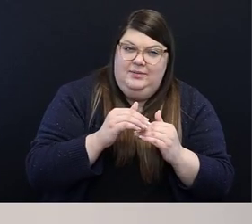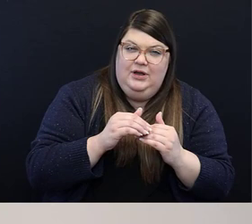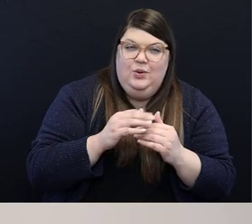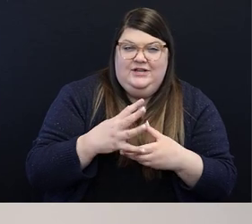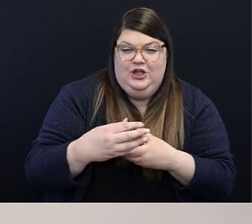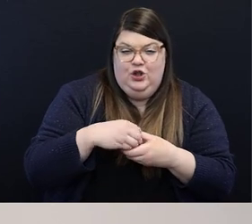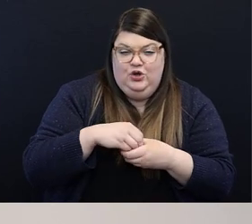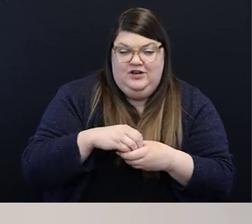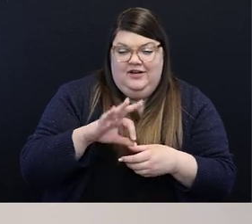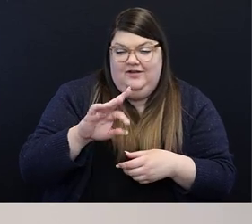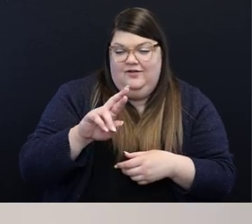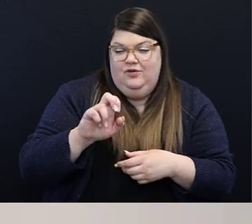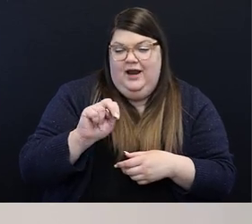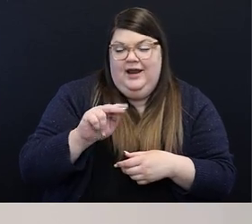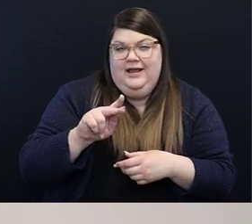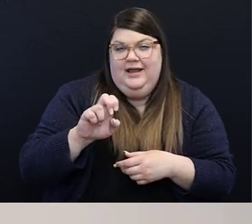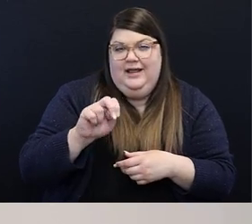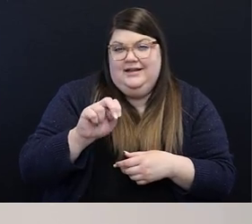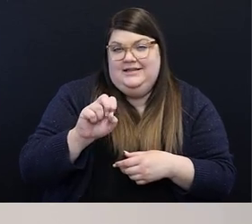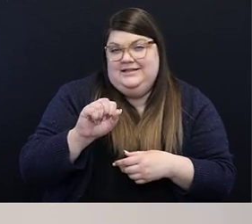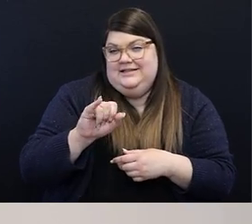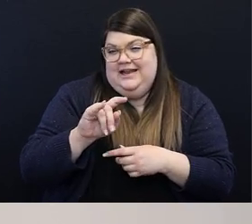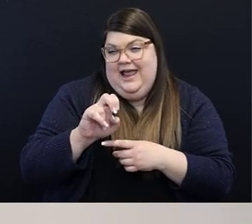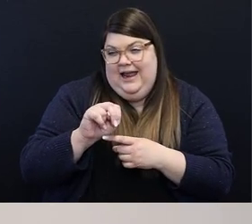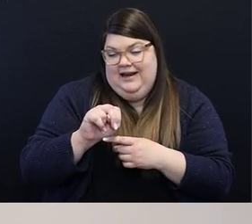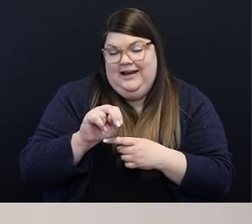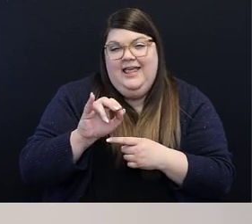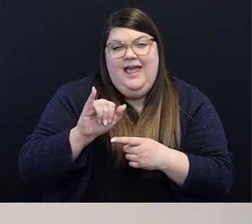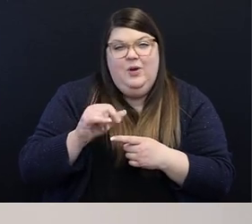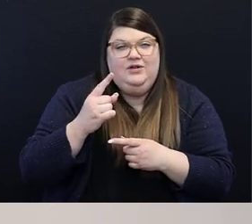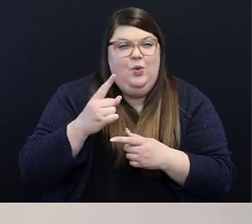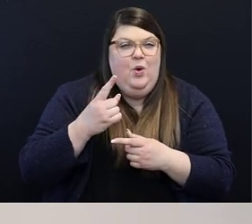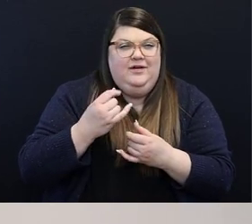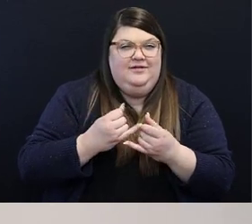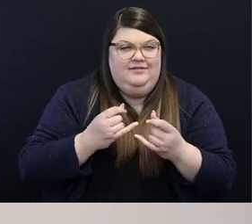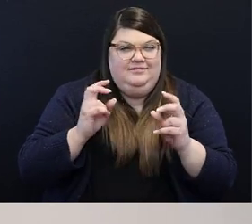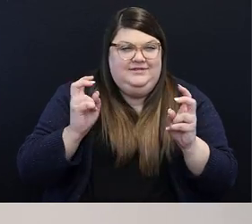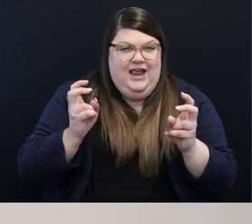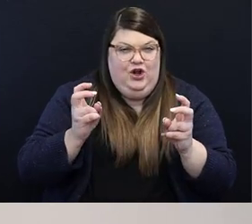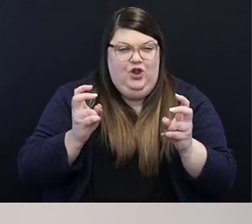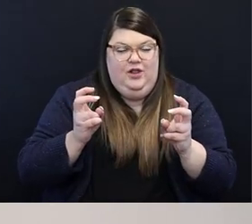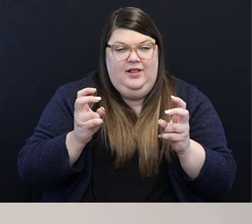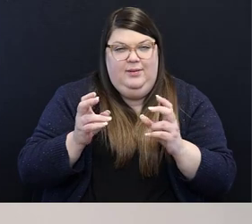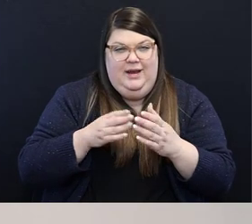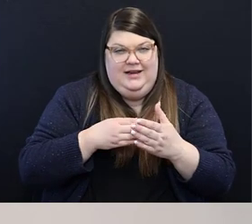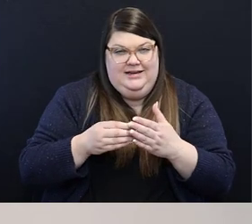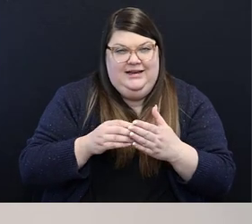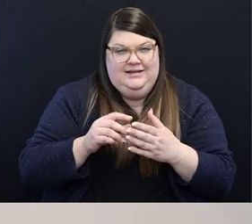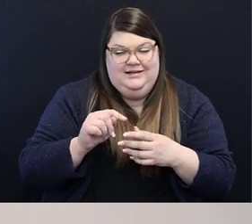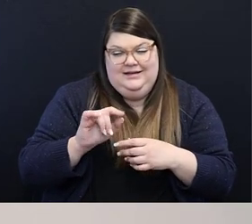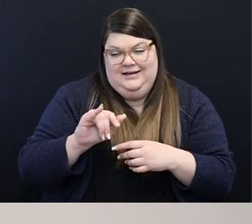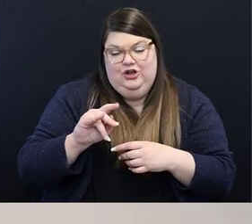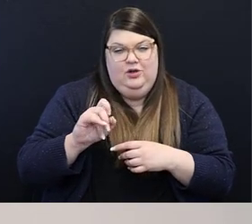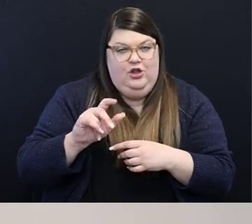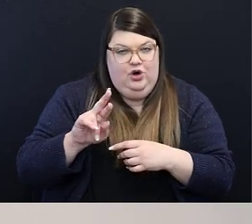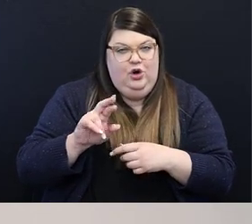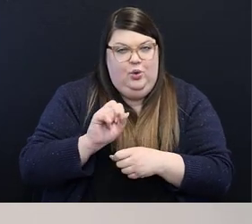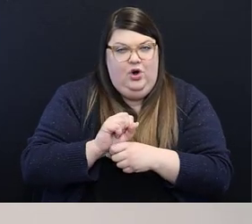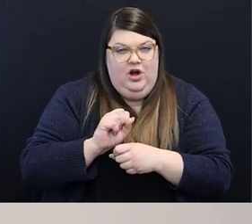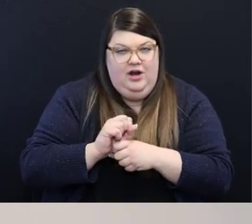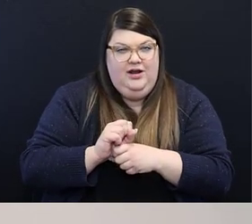of Frankenstein, which is one of the last titled paintings, was a titular work in Rebecca's show at the Santa Monica Museum